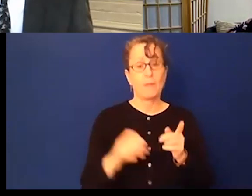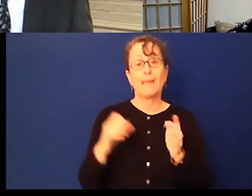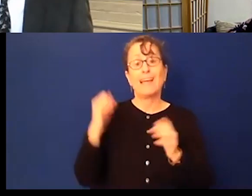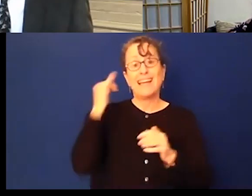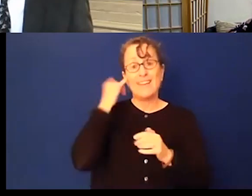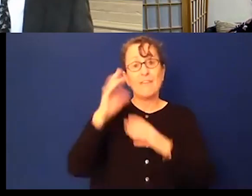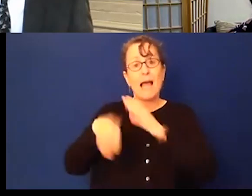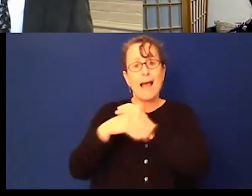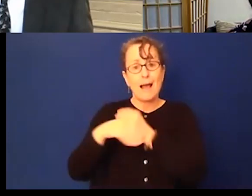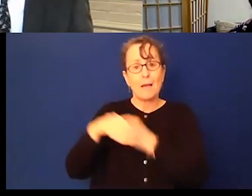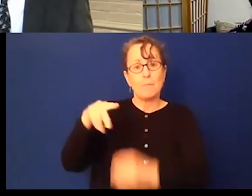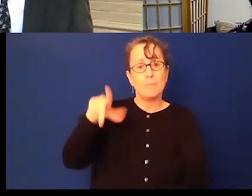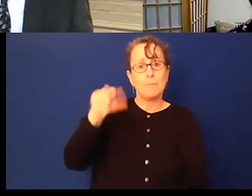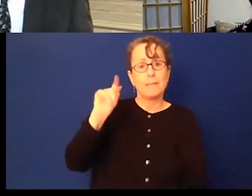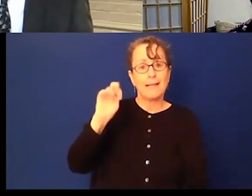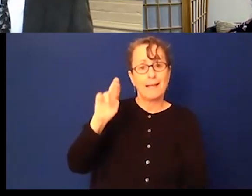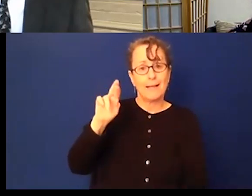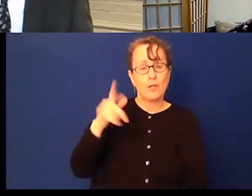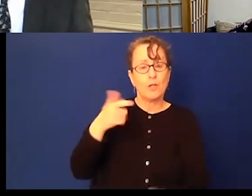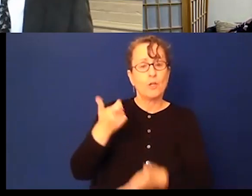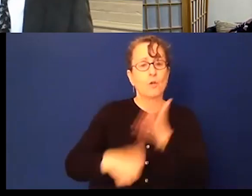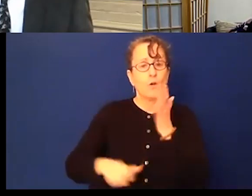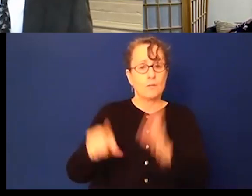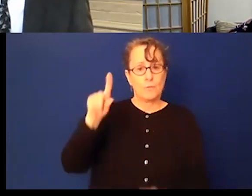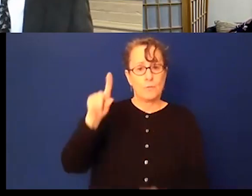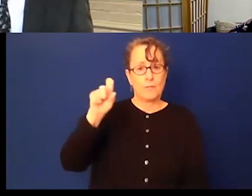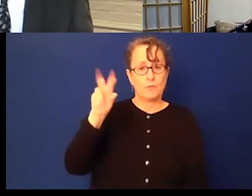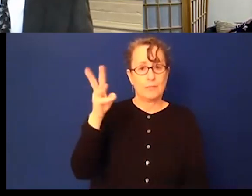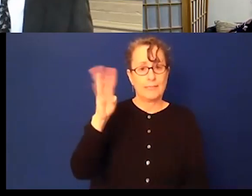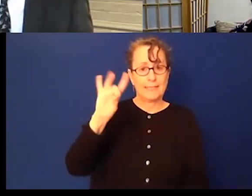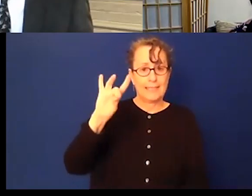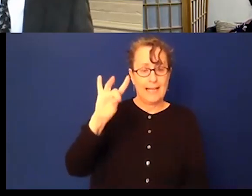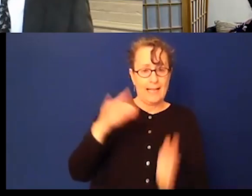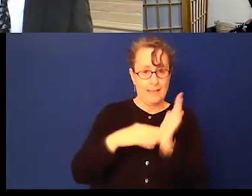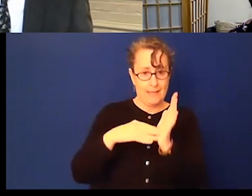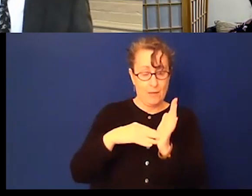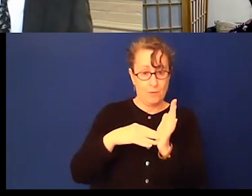With the planer, the price would be 168. Without, it would be